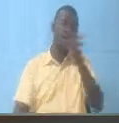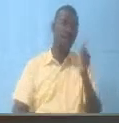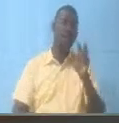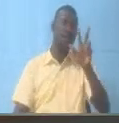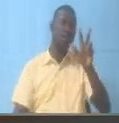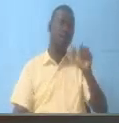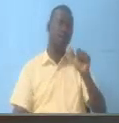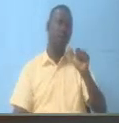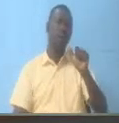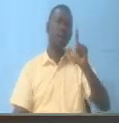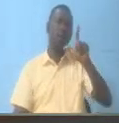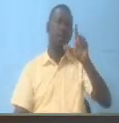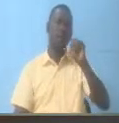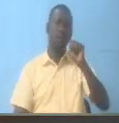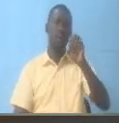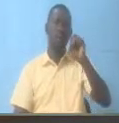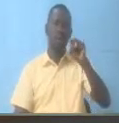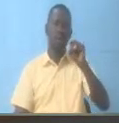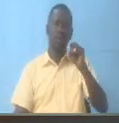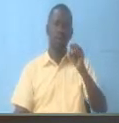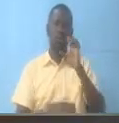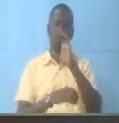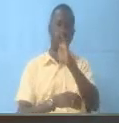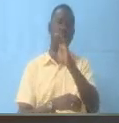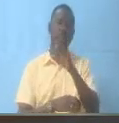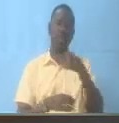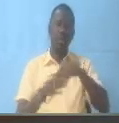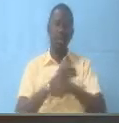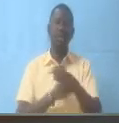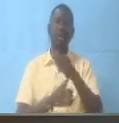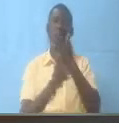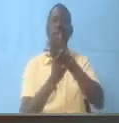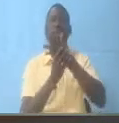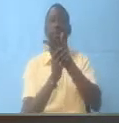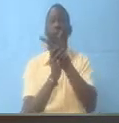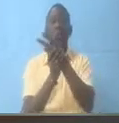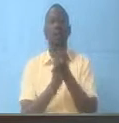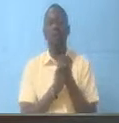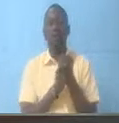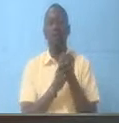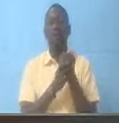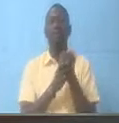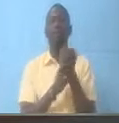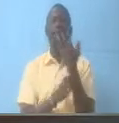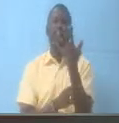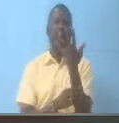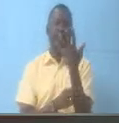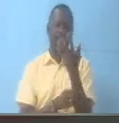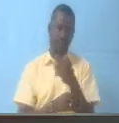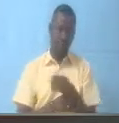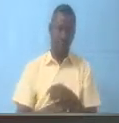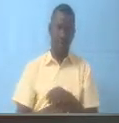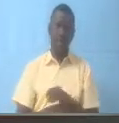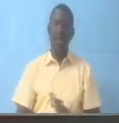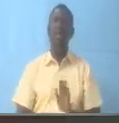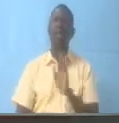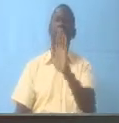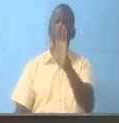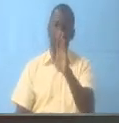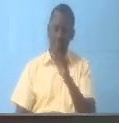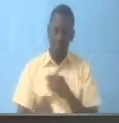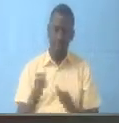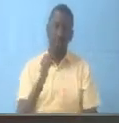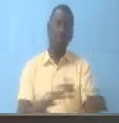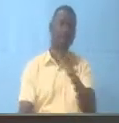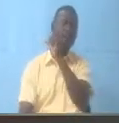In 1985. Ci atum 1985. Later on, I returned to the Gambia.